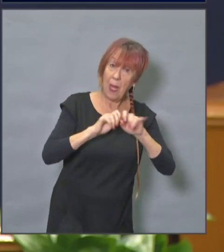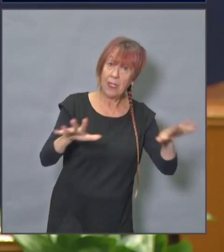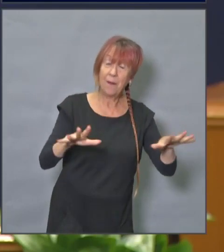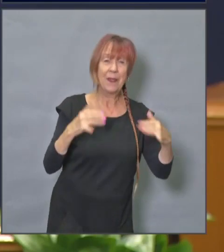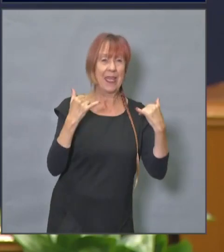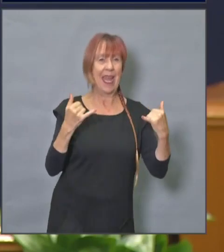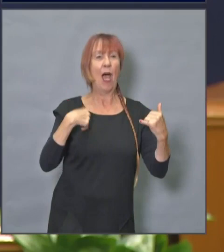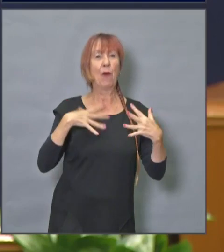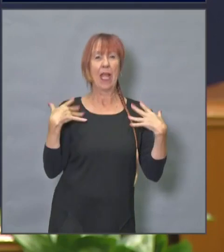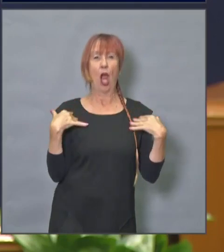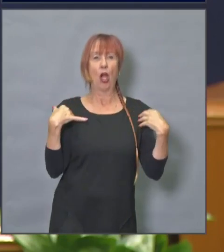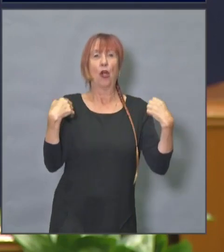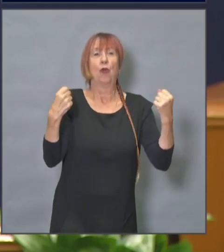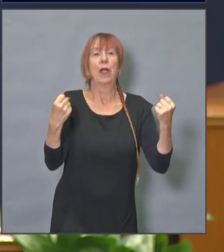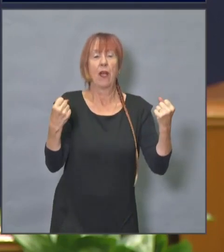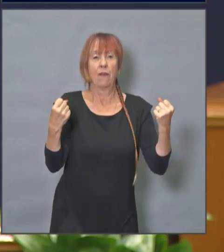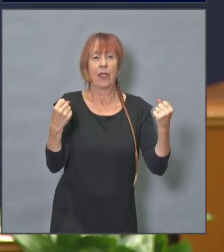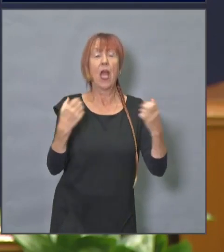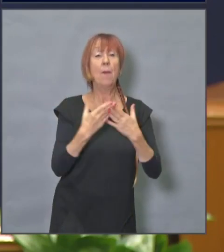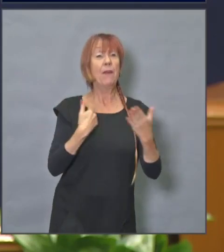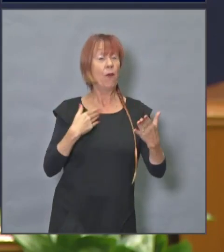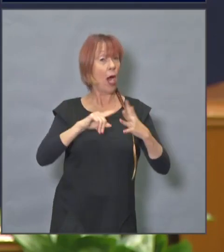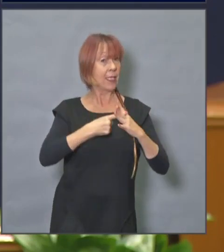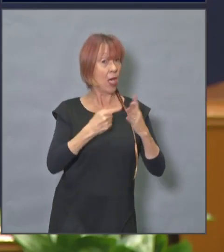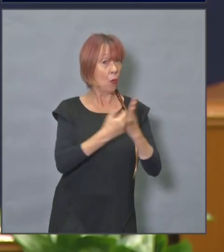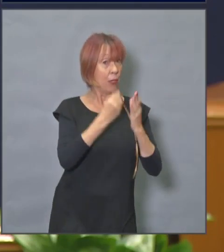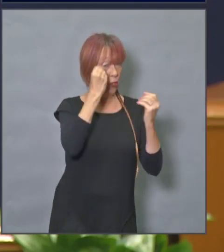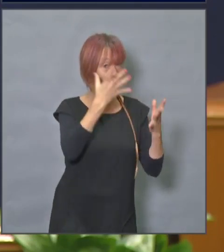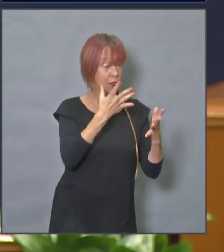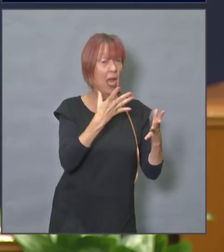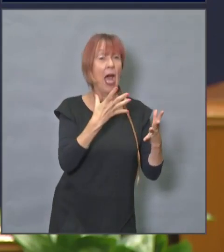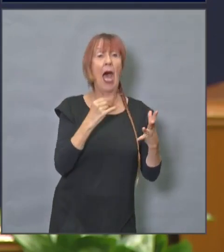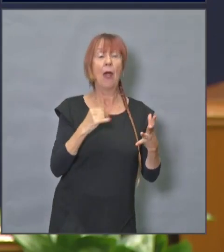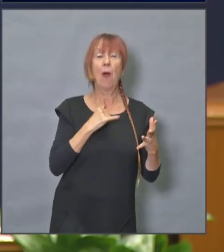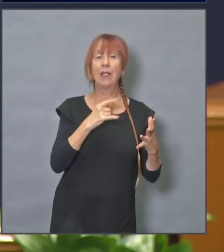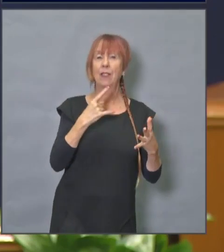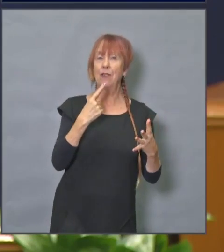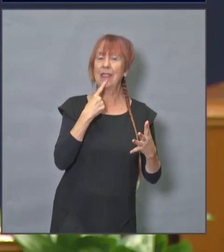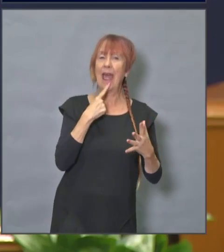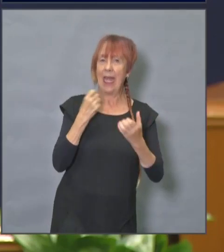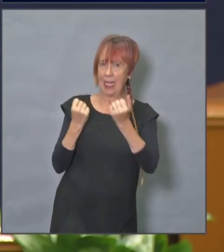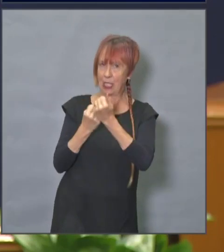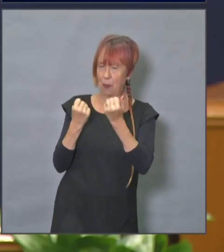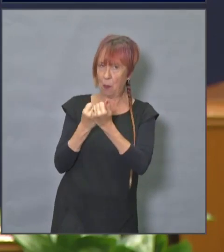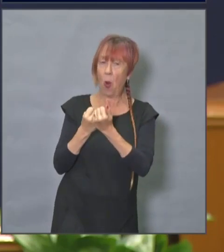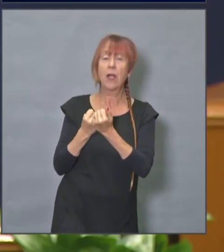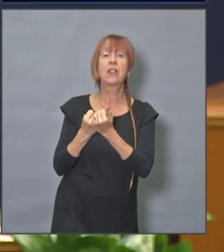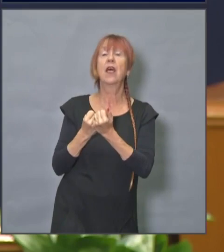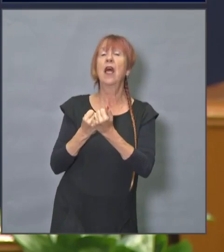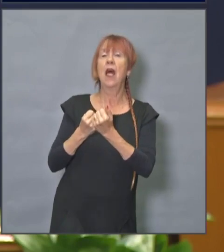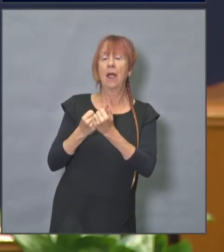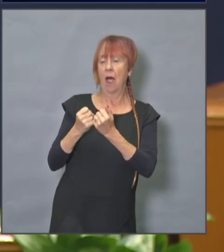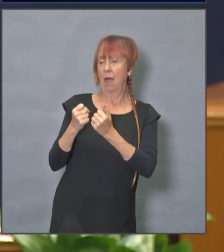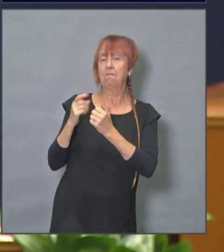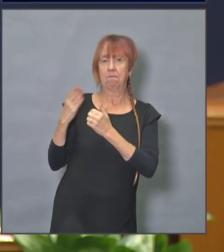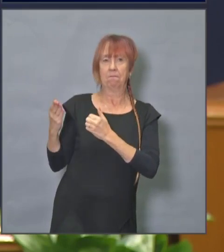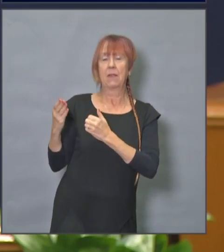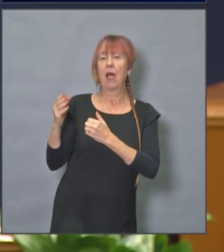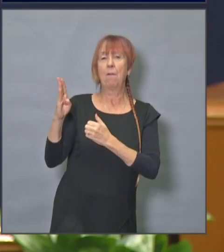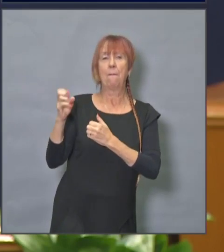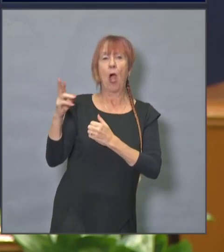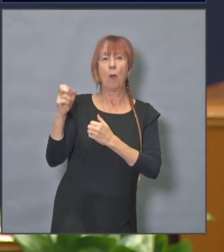journey. Before I start with the updates, I want to echo Supervisor Barger in honoring today as